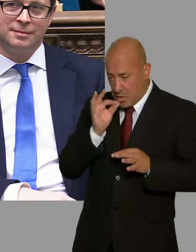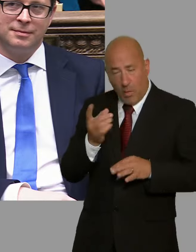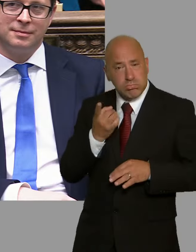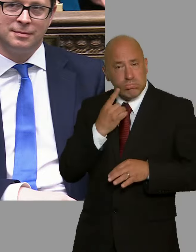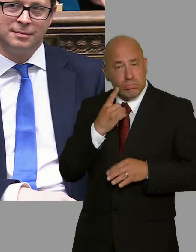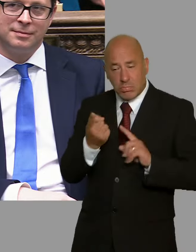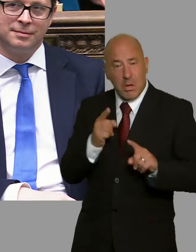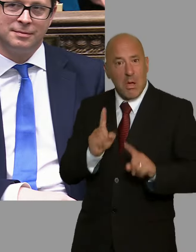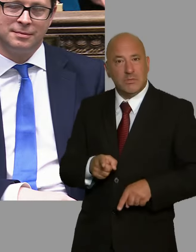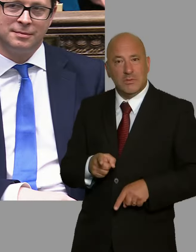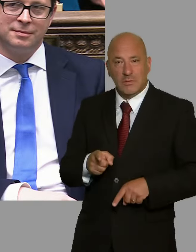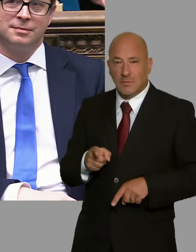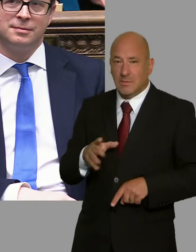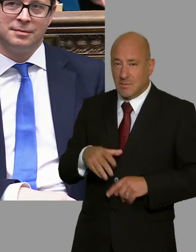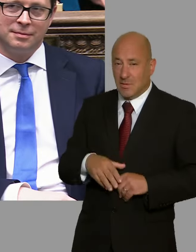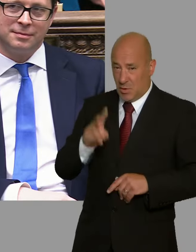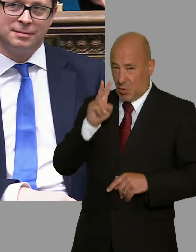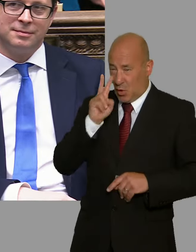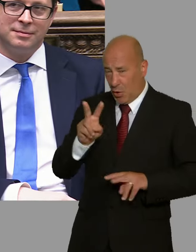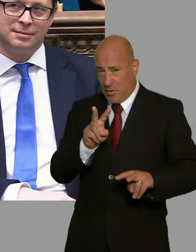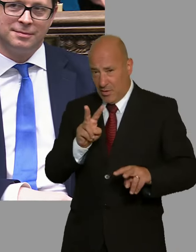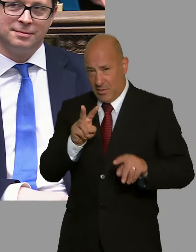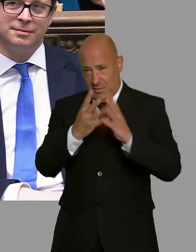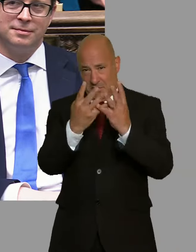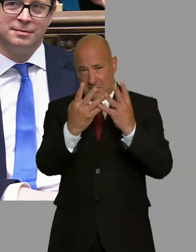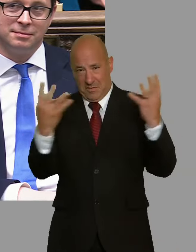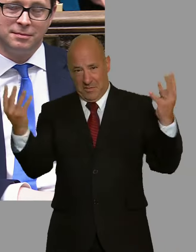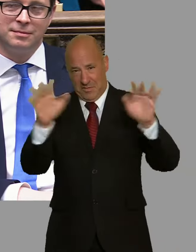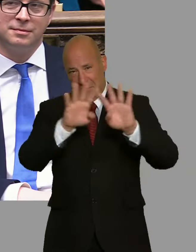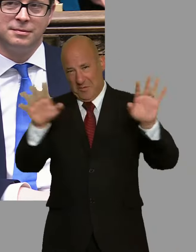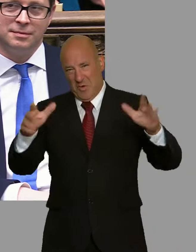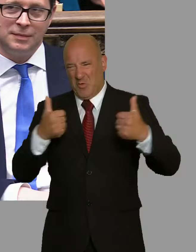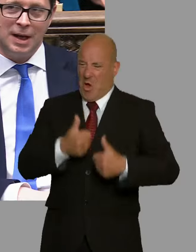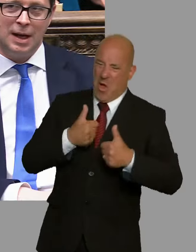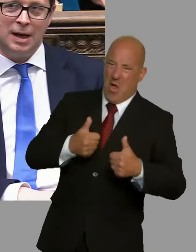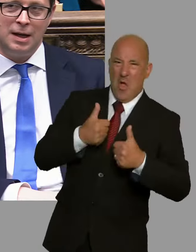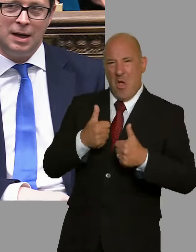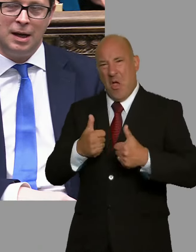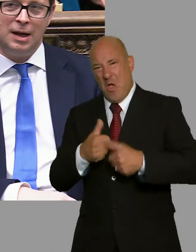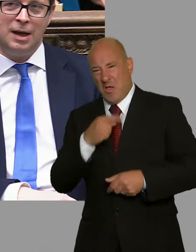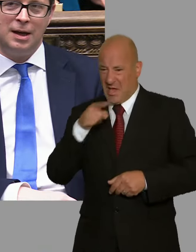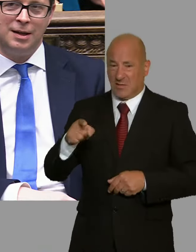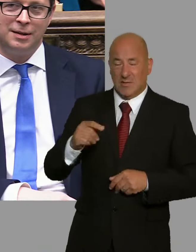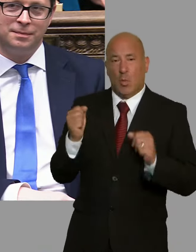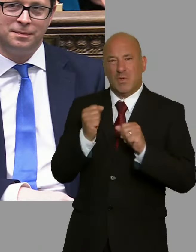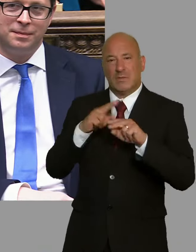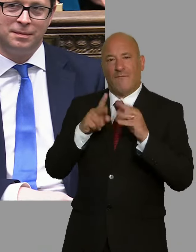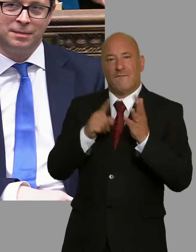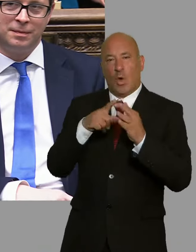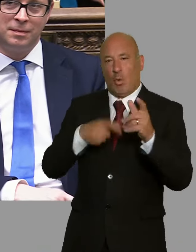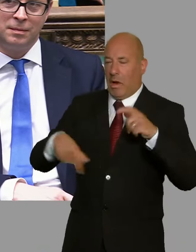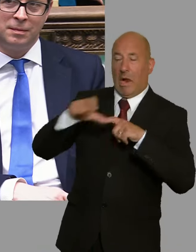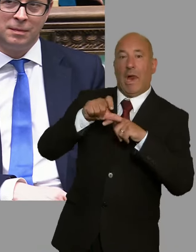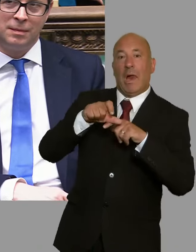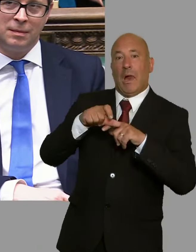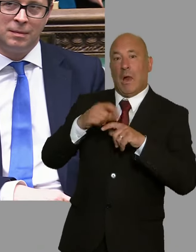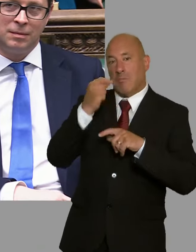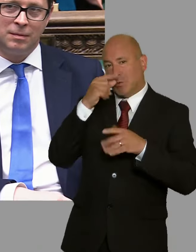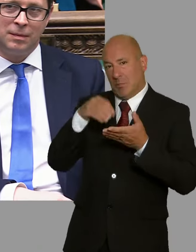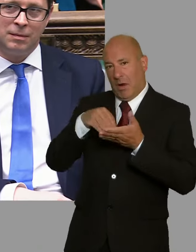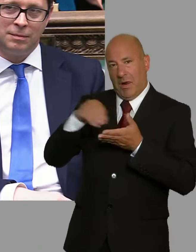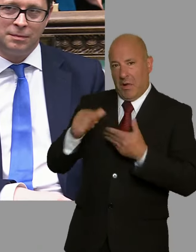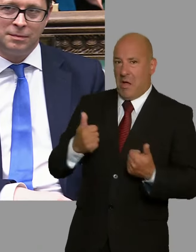say to the 348 MPs who went over the top and voted for the winter fuel cut last September? Just like the British public, how can